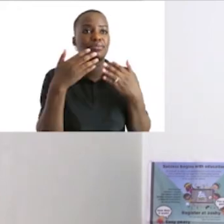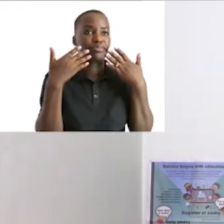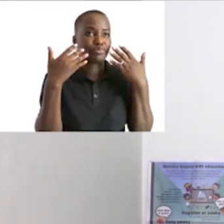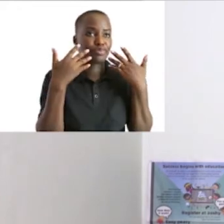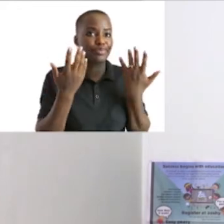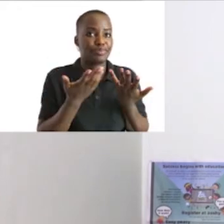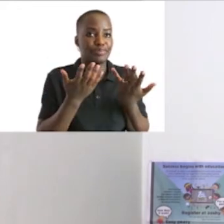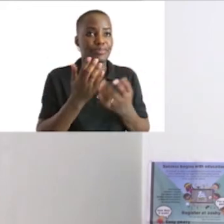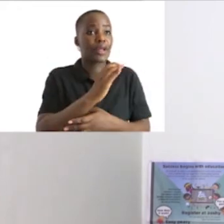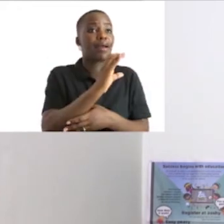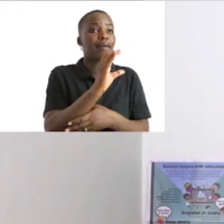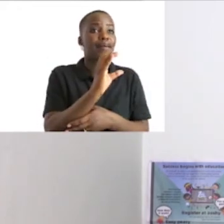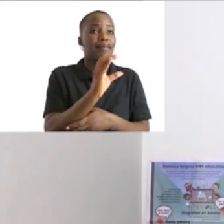it.